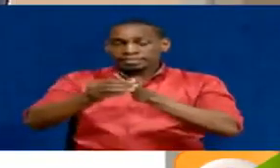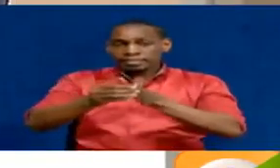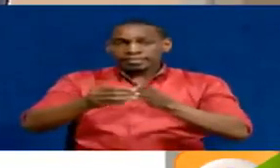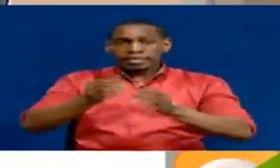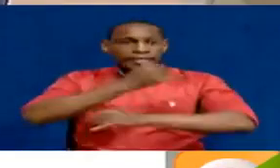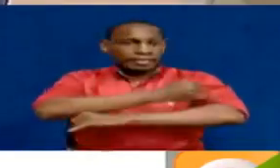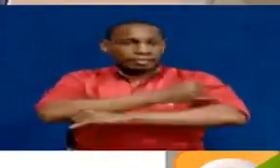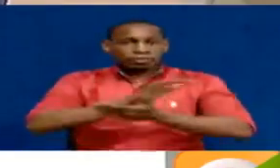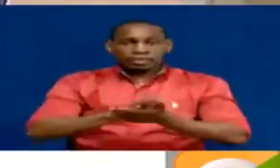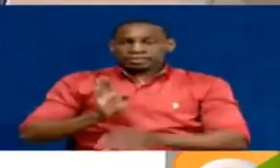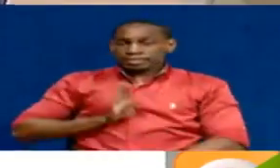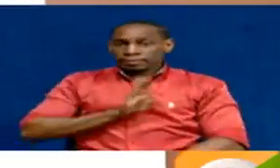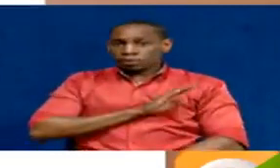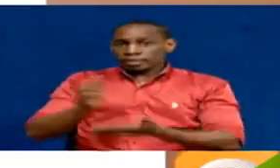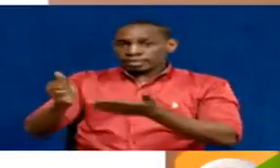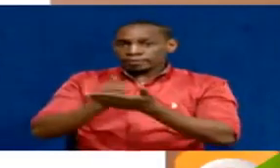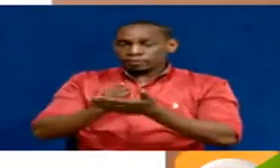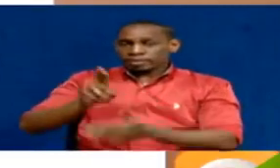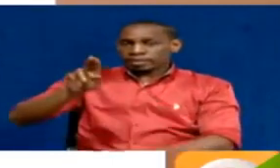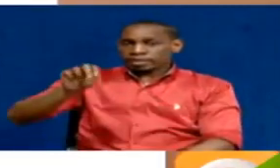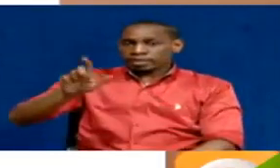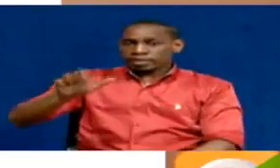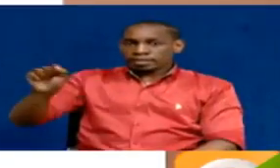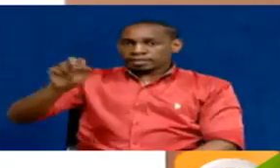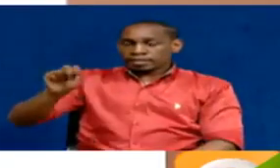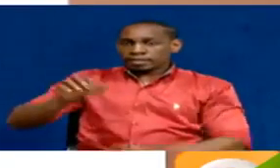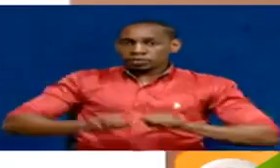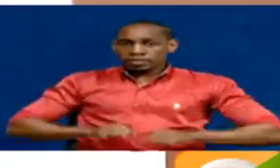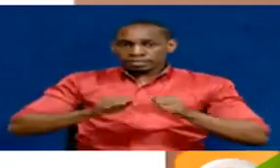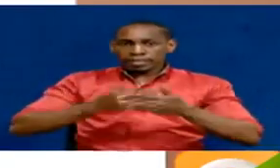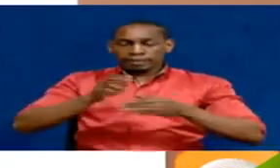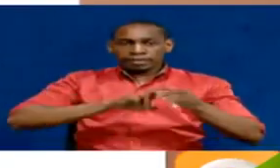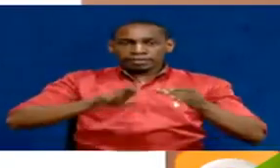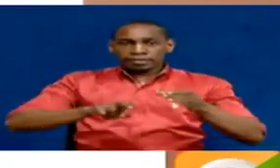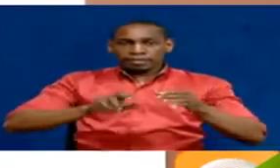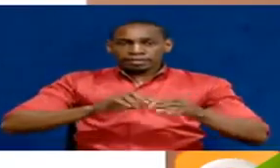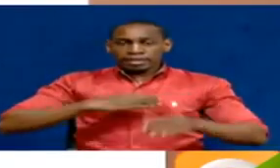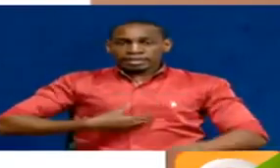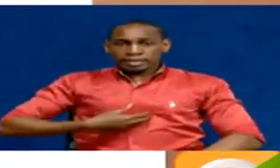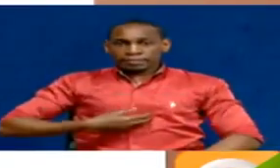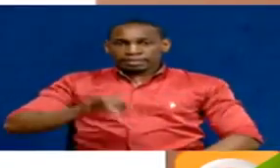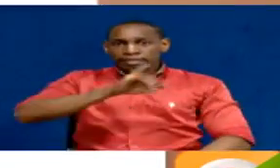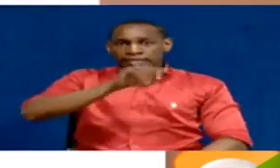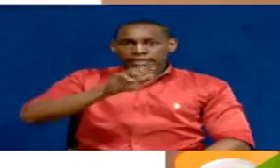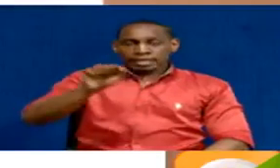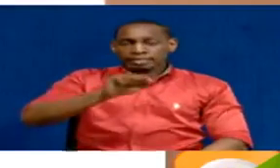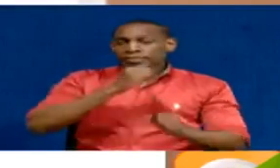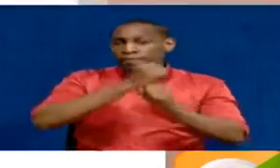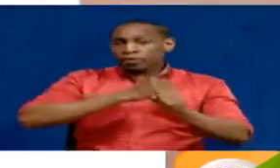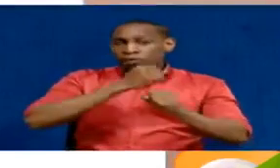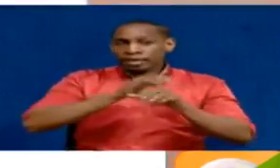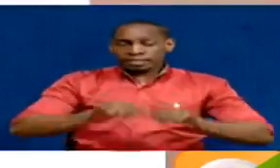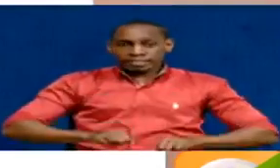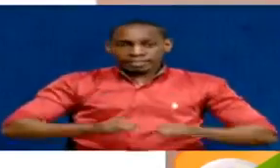the institution. The board has appointed Nelson Courier as chairman following the retirement of James Magomer, who has served